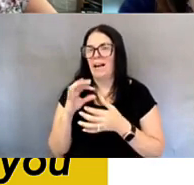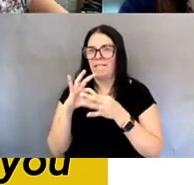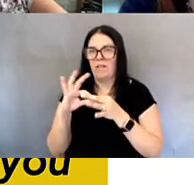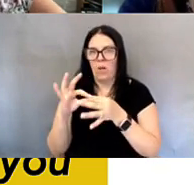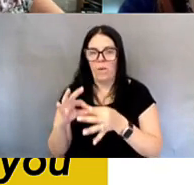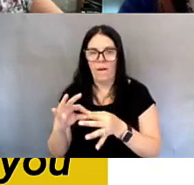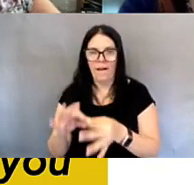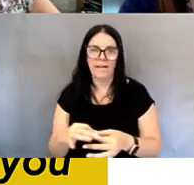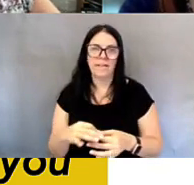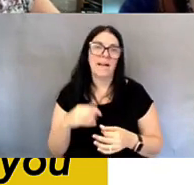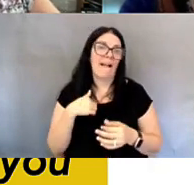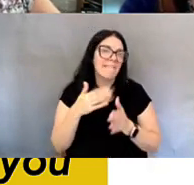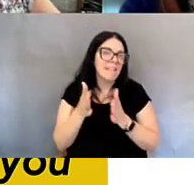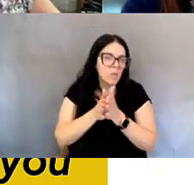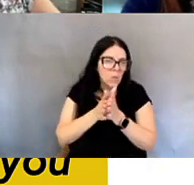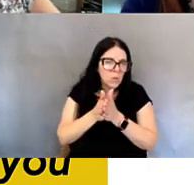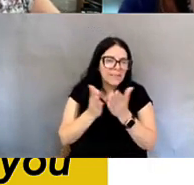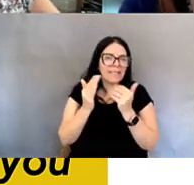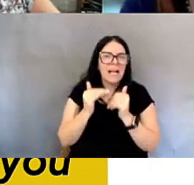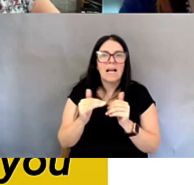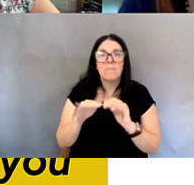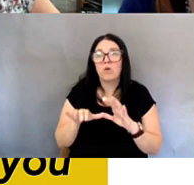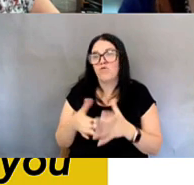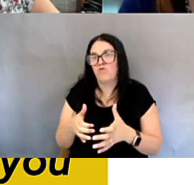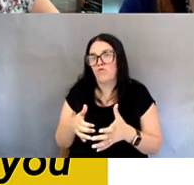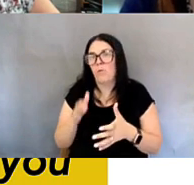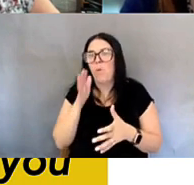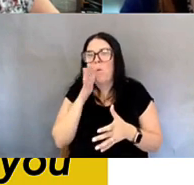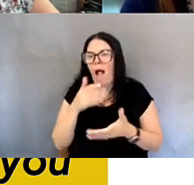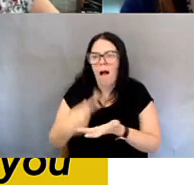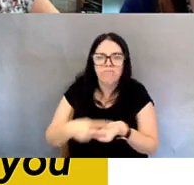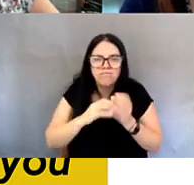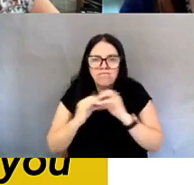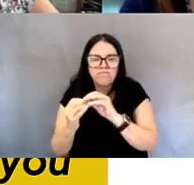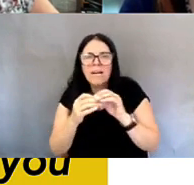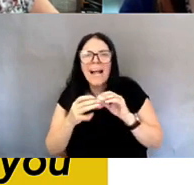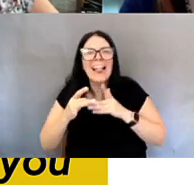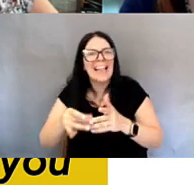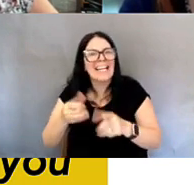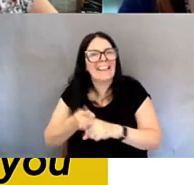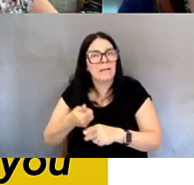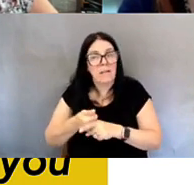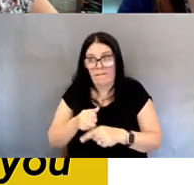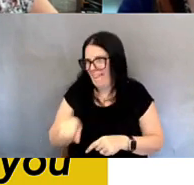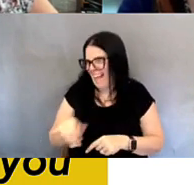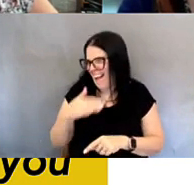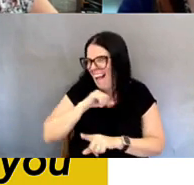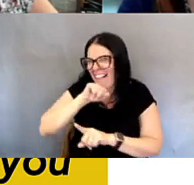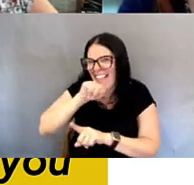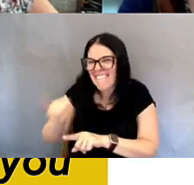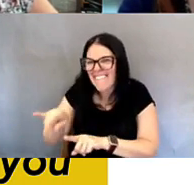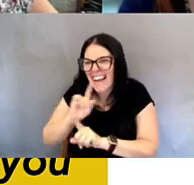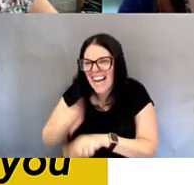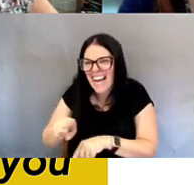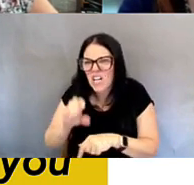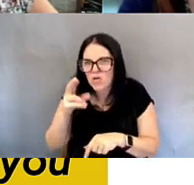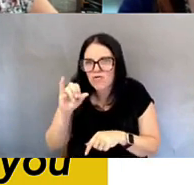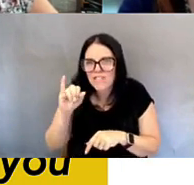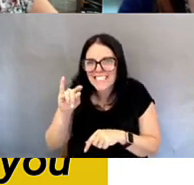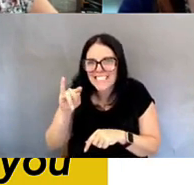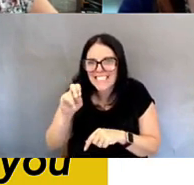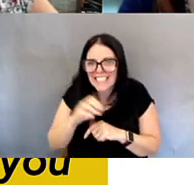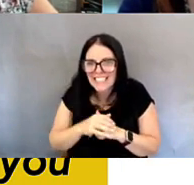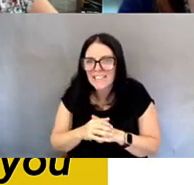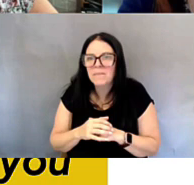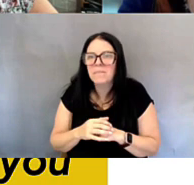there's enthusiasm. The group runs itself. Oh, I love that, Christine. That's wonderful. Learners are